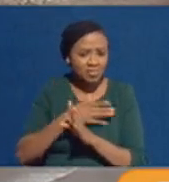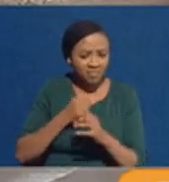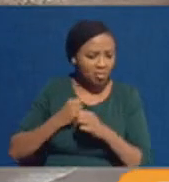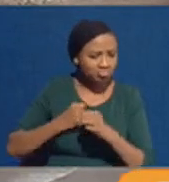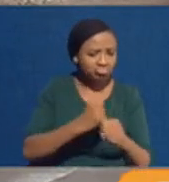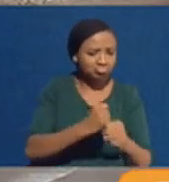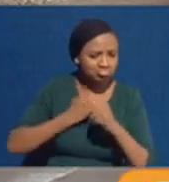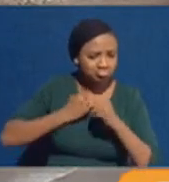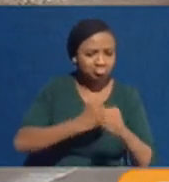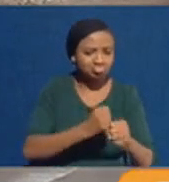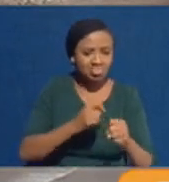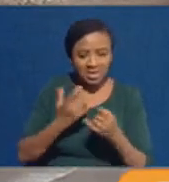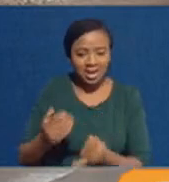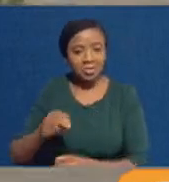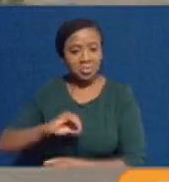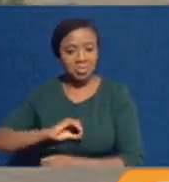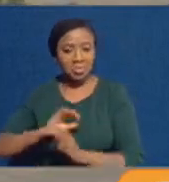to homeowner.